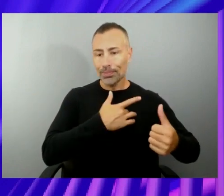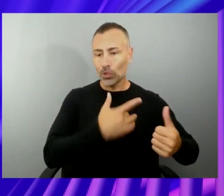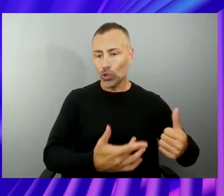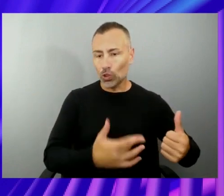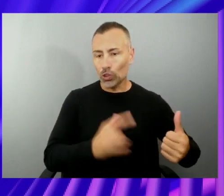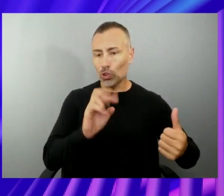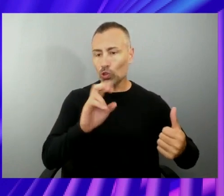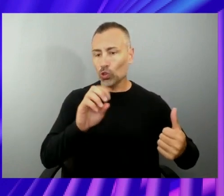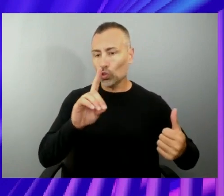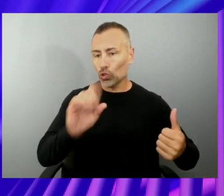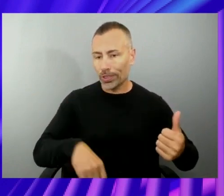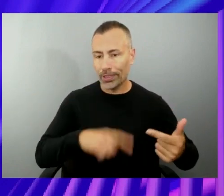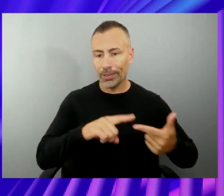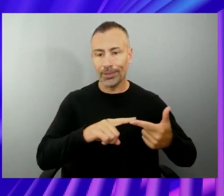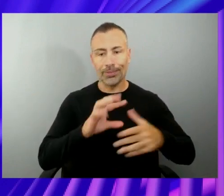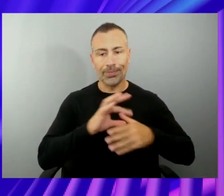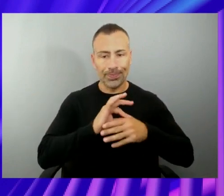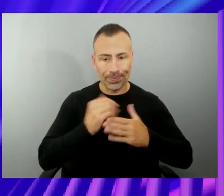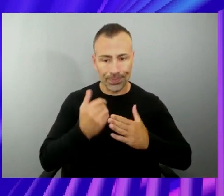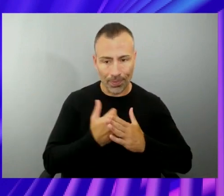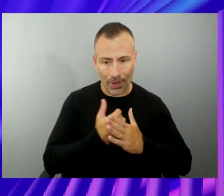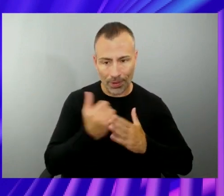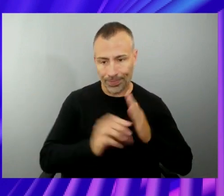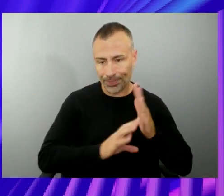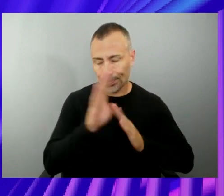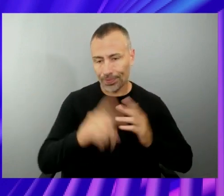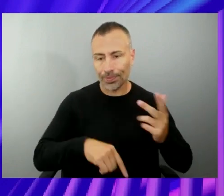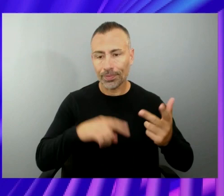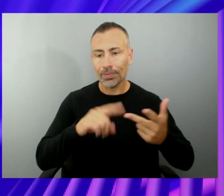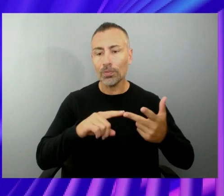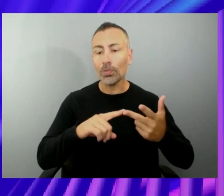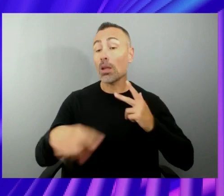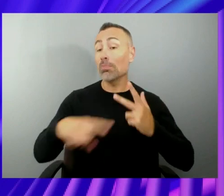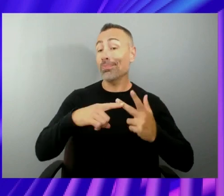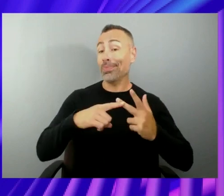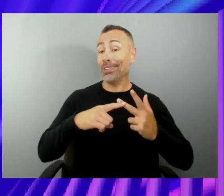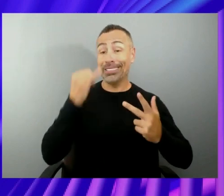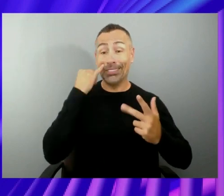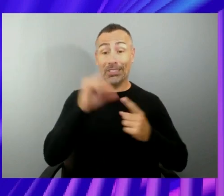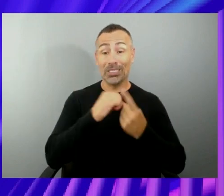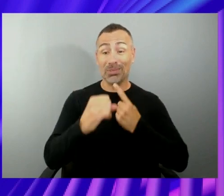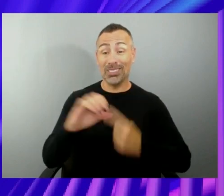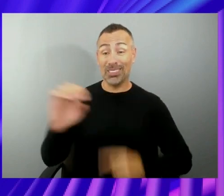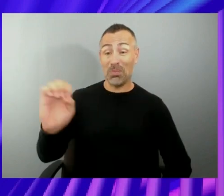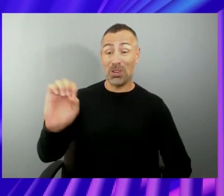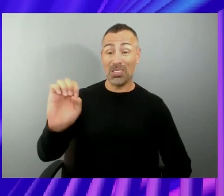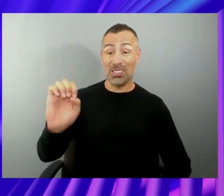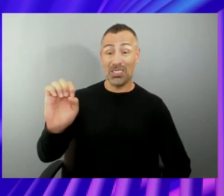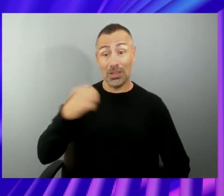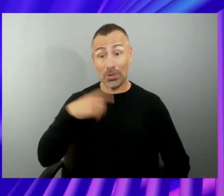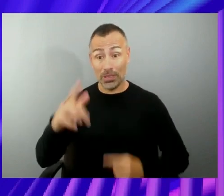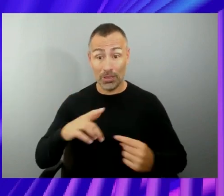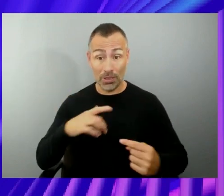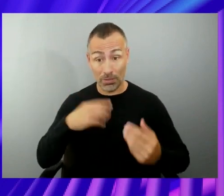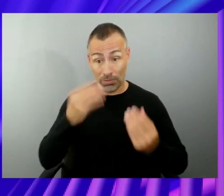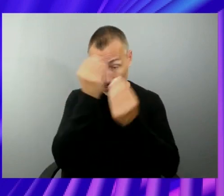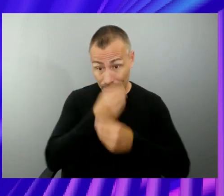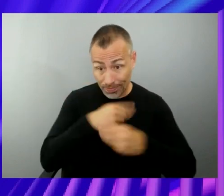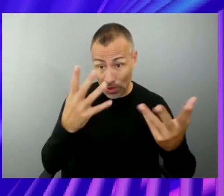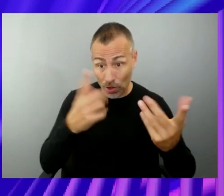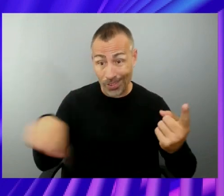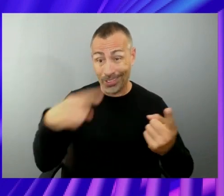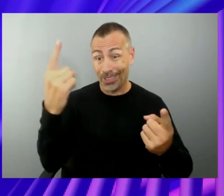and we're going to use it for sort of emergency scenarios too. If we need to reach out and tell the world something that we're